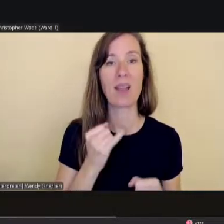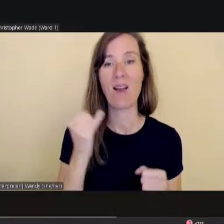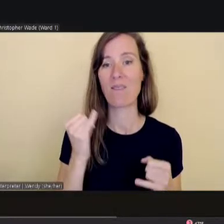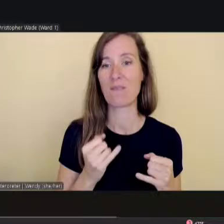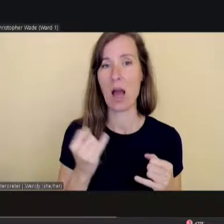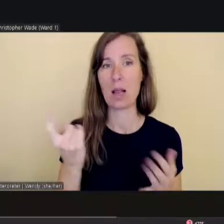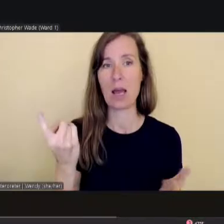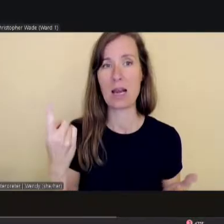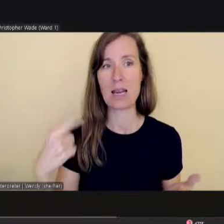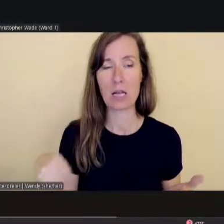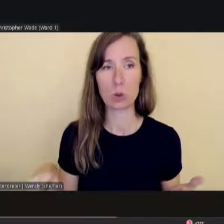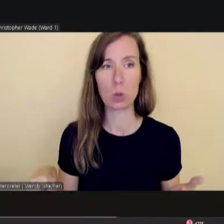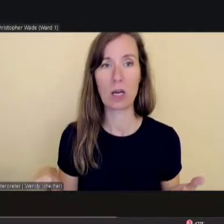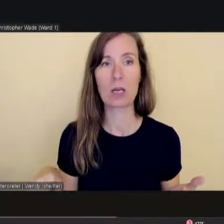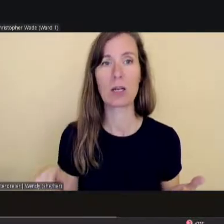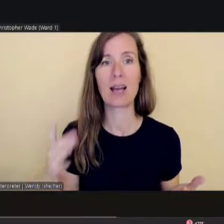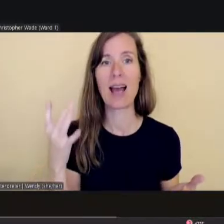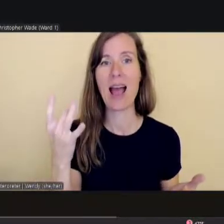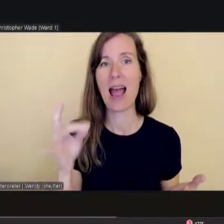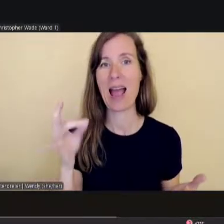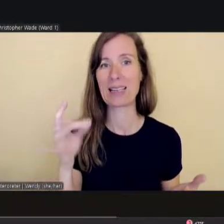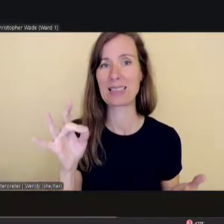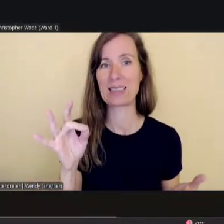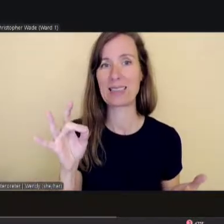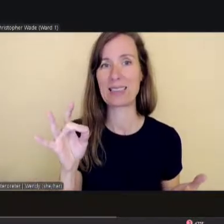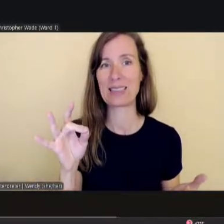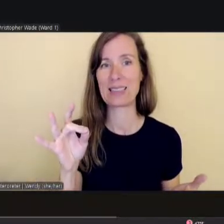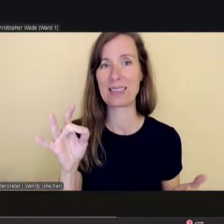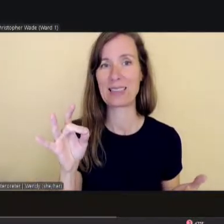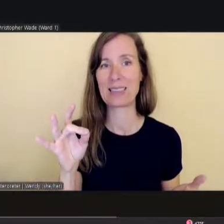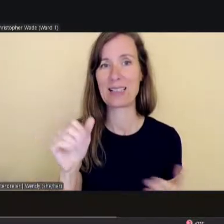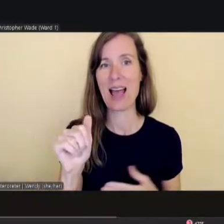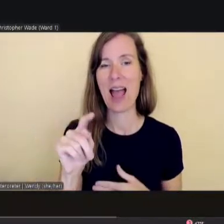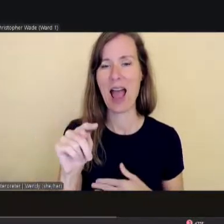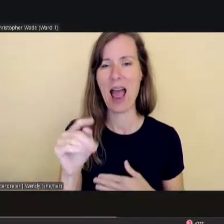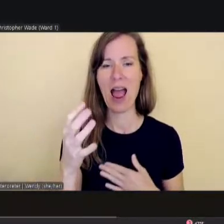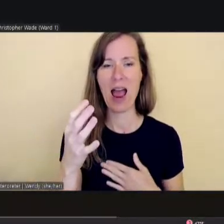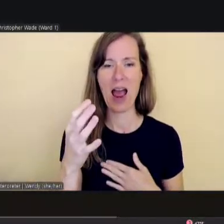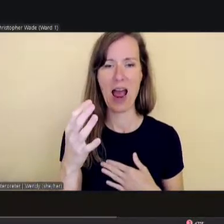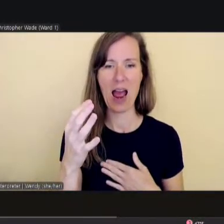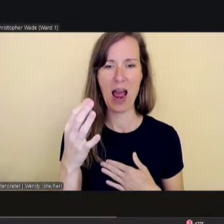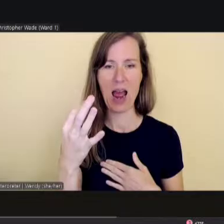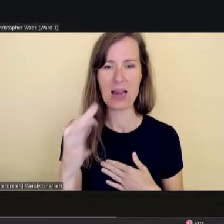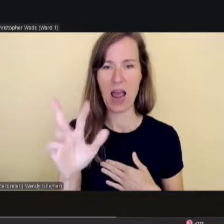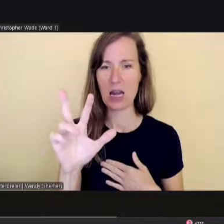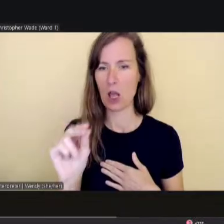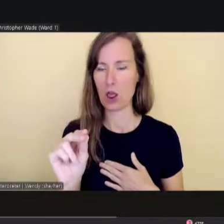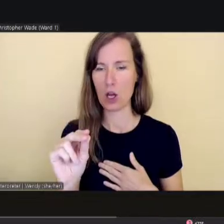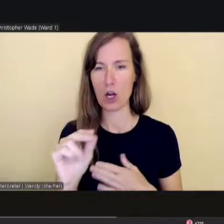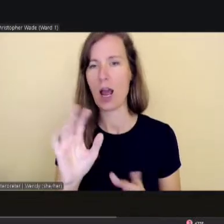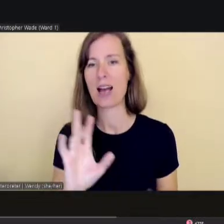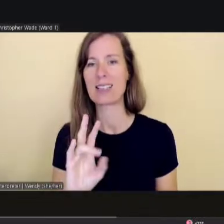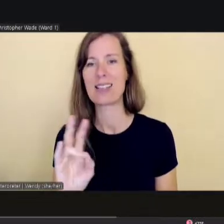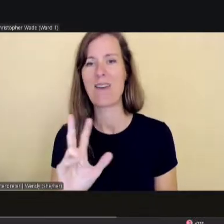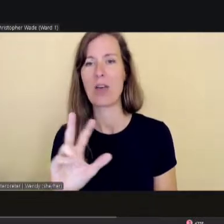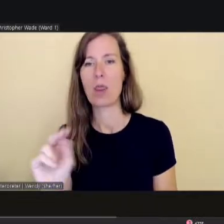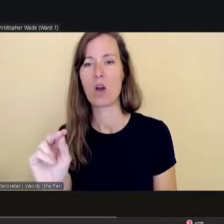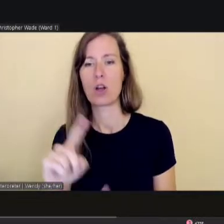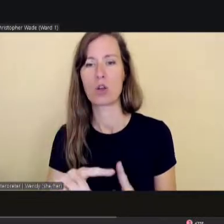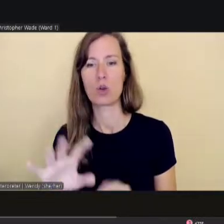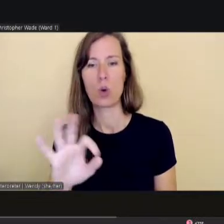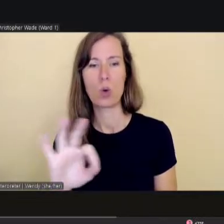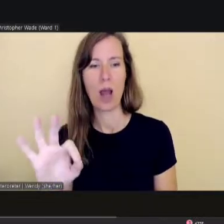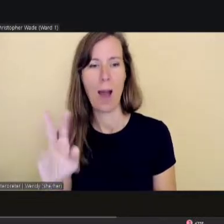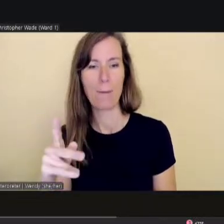the 18th at 19:30 hours, 7:30 p.m. to 9 p.m. We will be hosting the Public